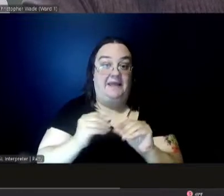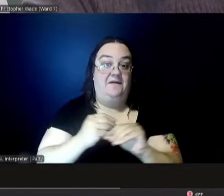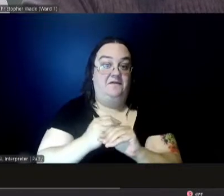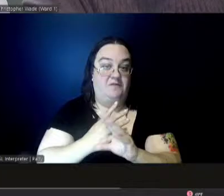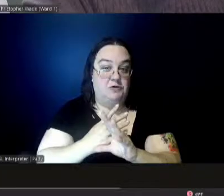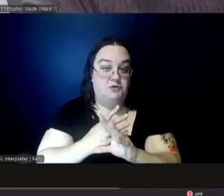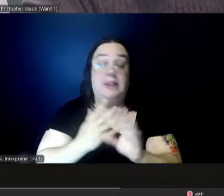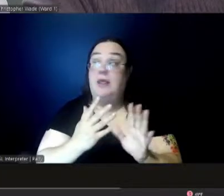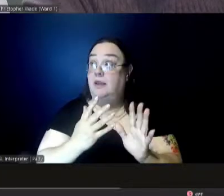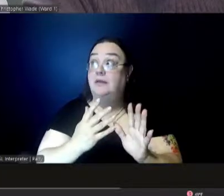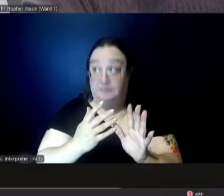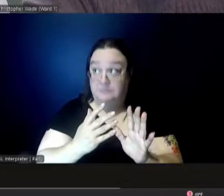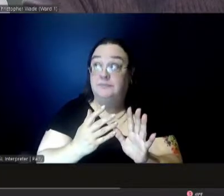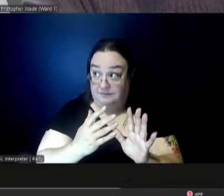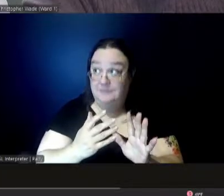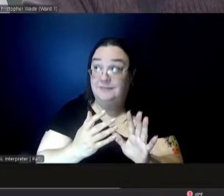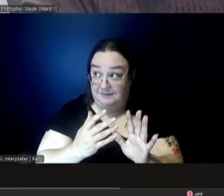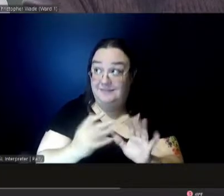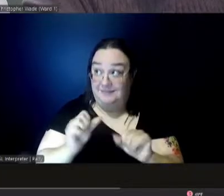Yes?